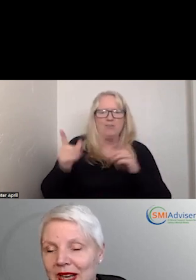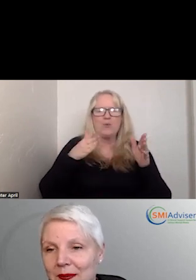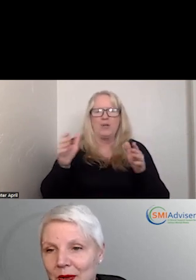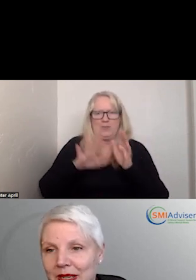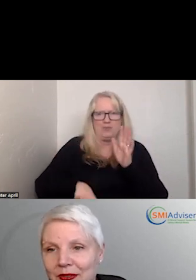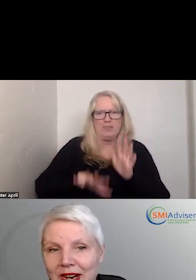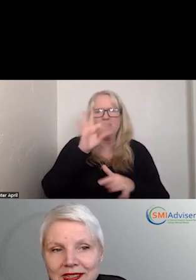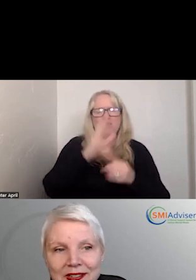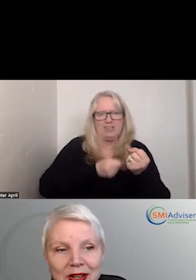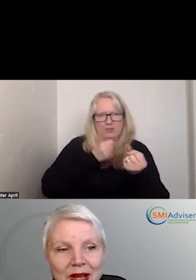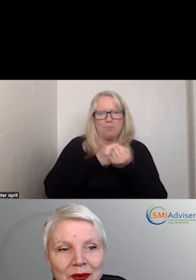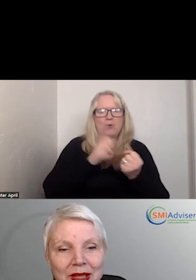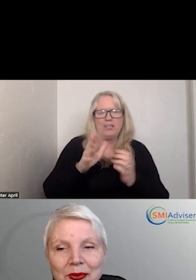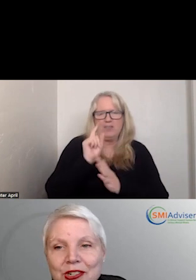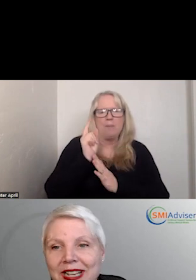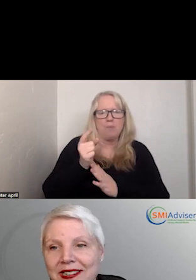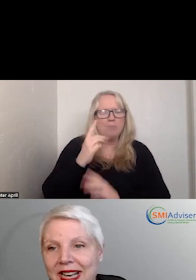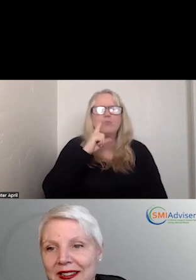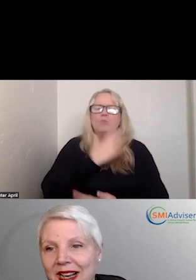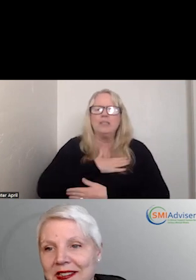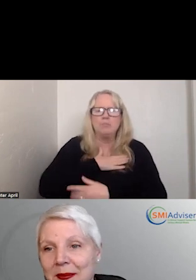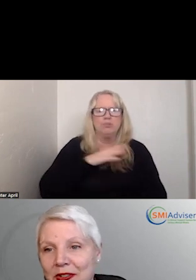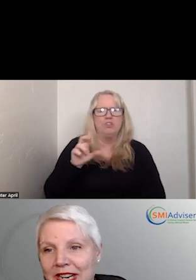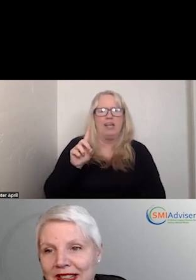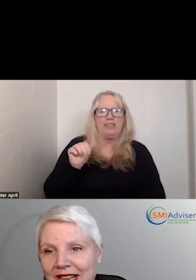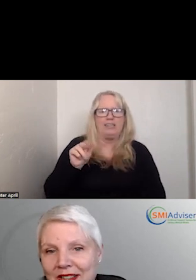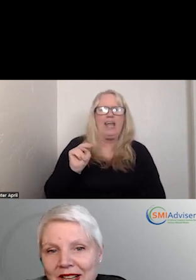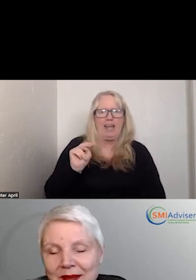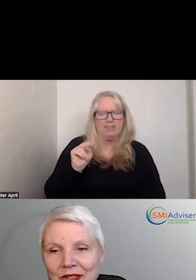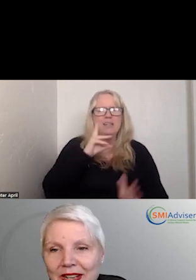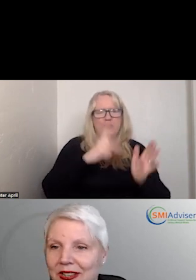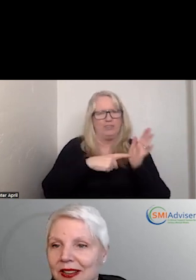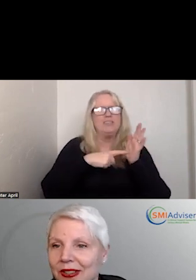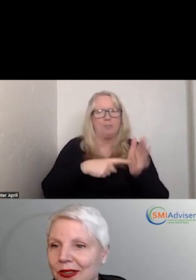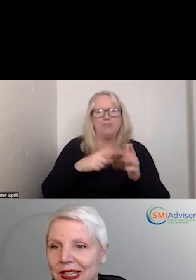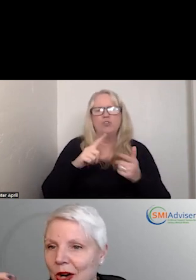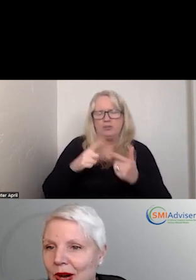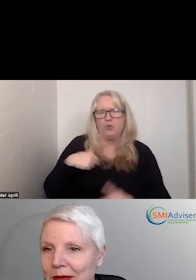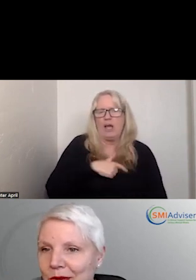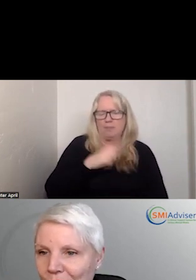support in that moment of crisis. So really appreciate Dan demonstrating that to